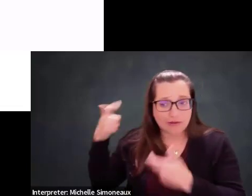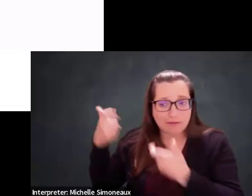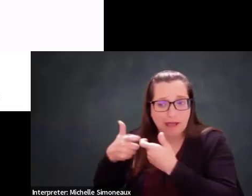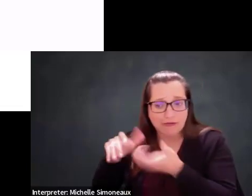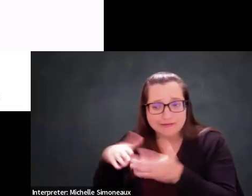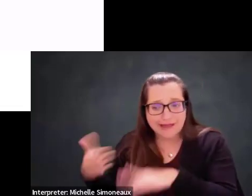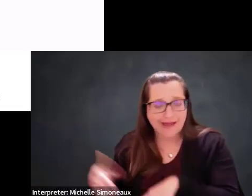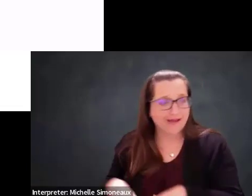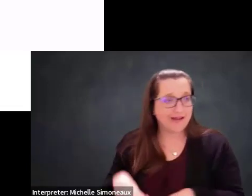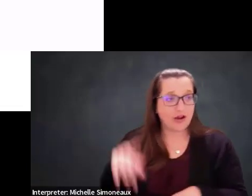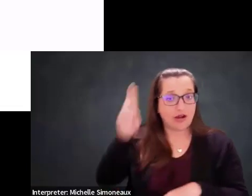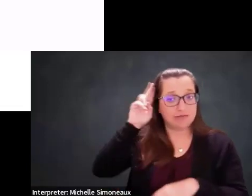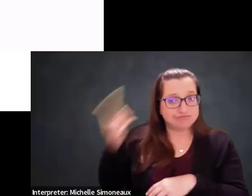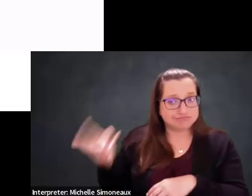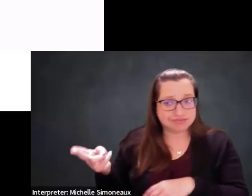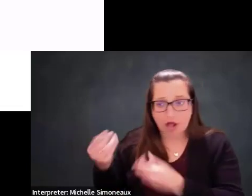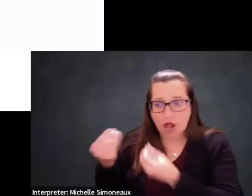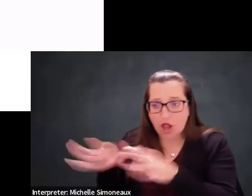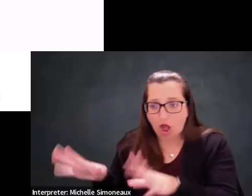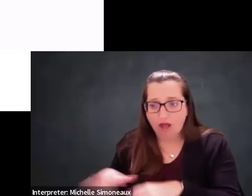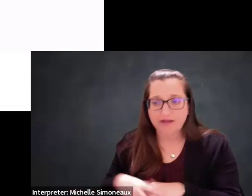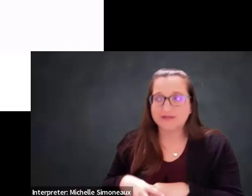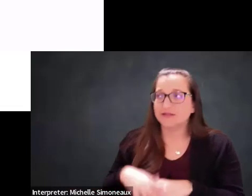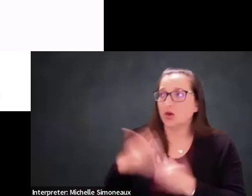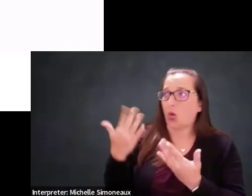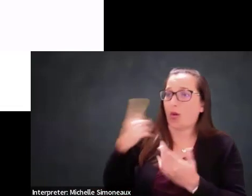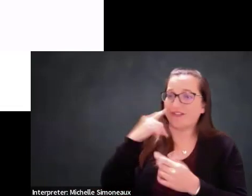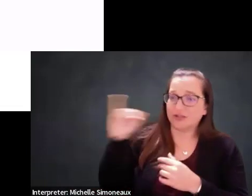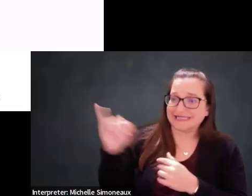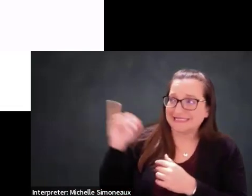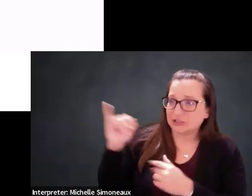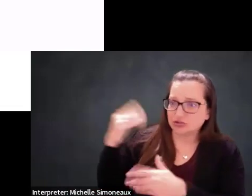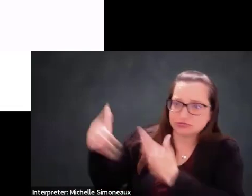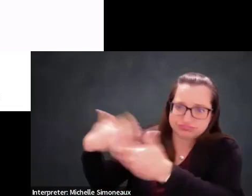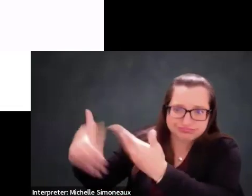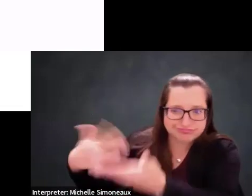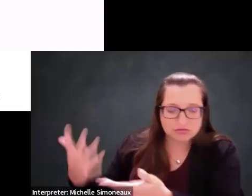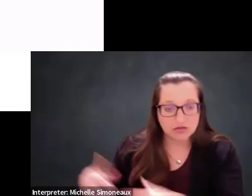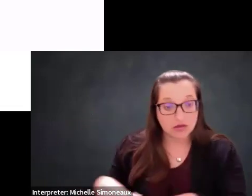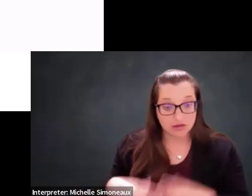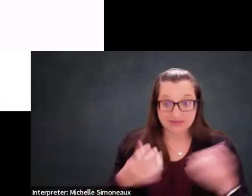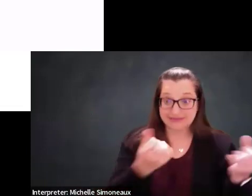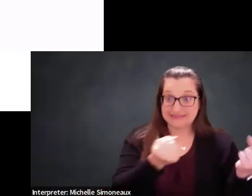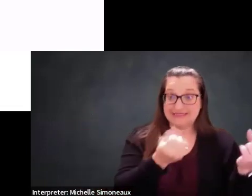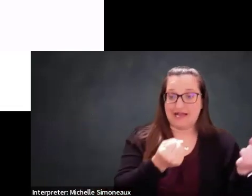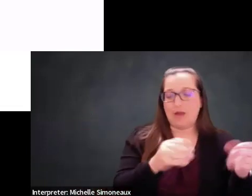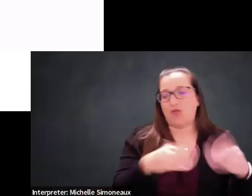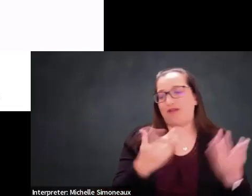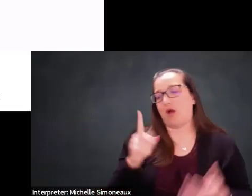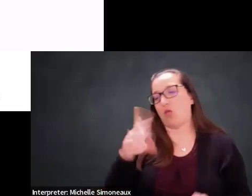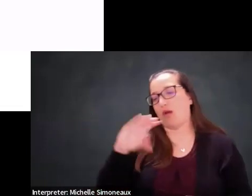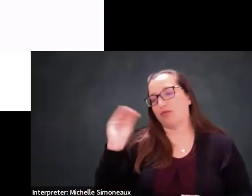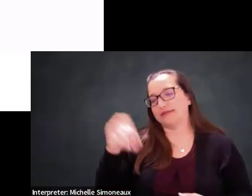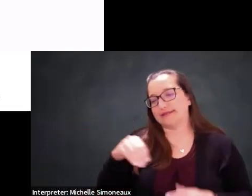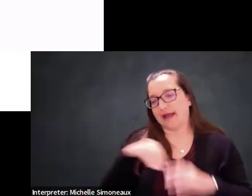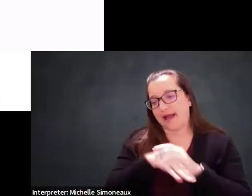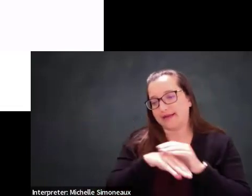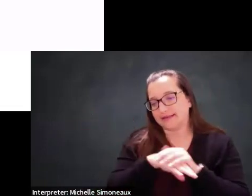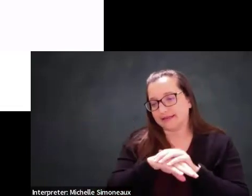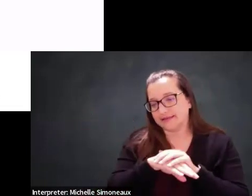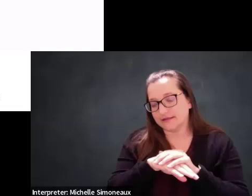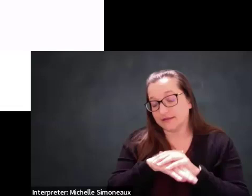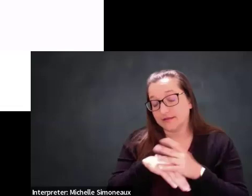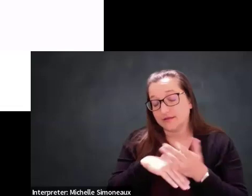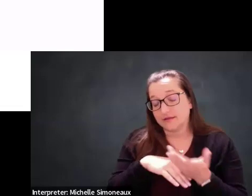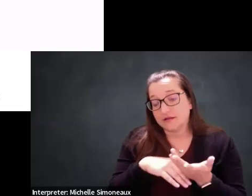lost them, we're waiting for an insurance claim to go through. So sign language provides 100% access. And maybe for students who